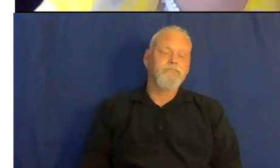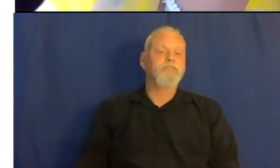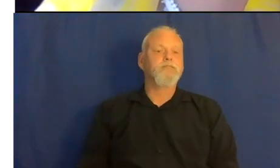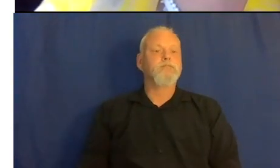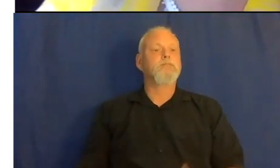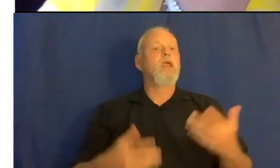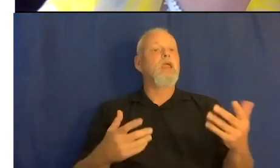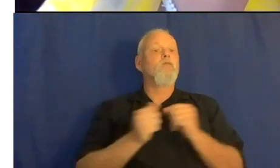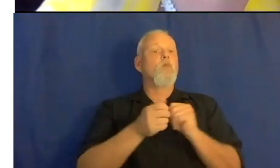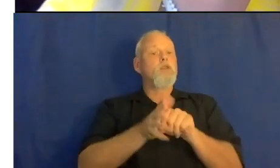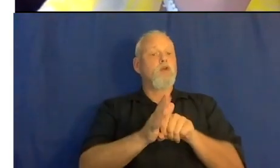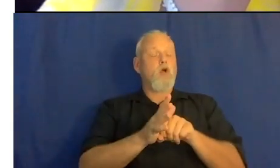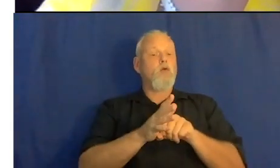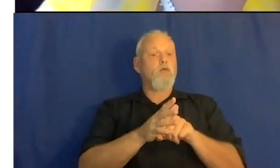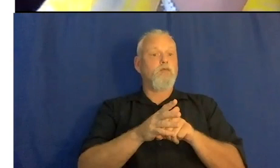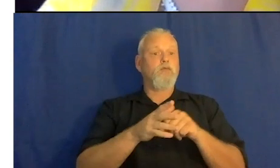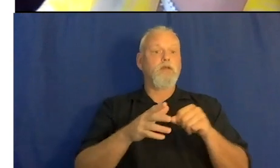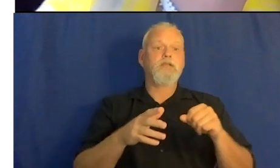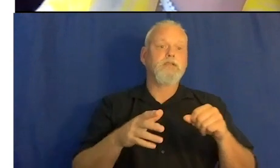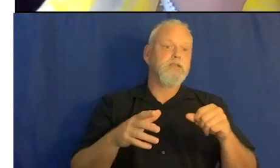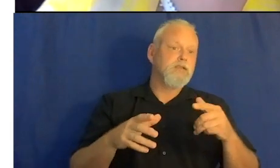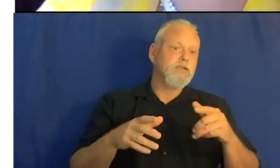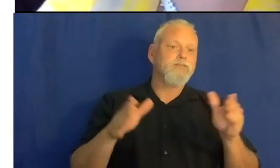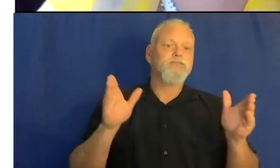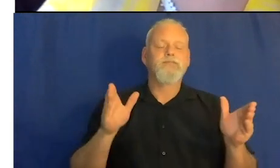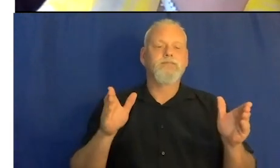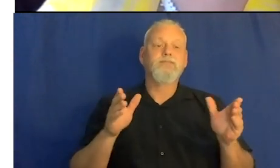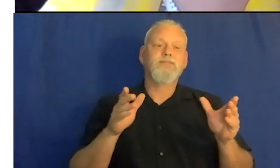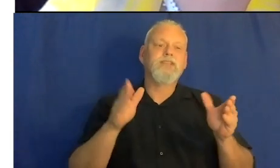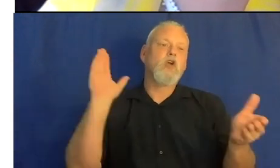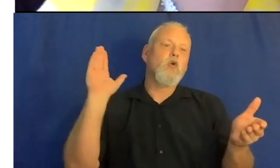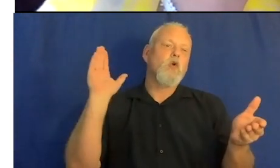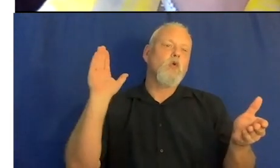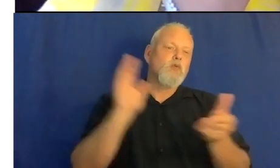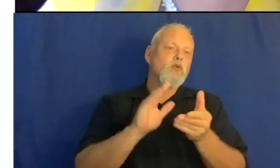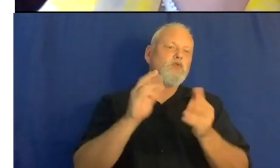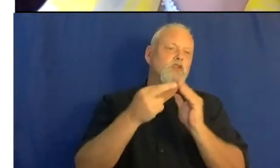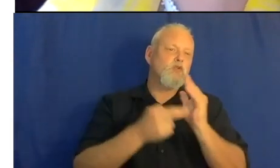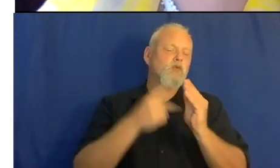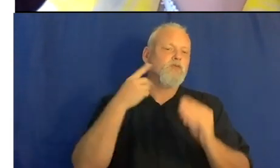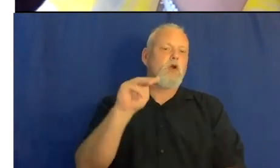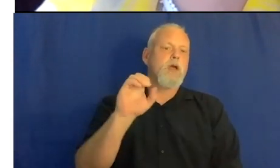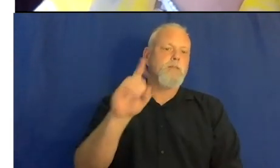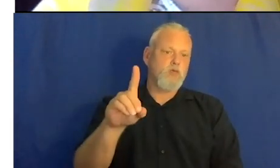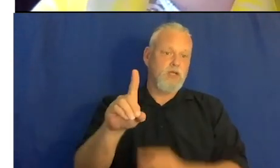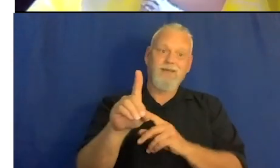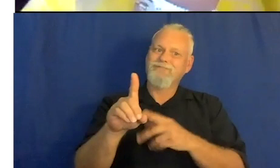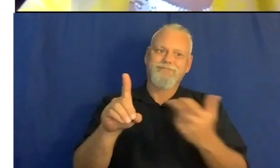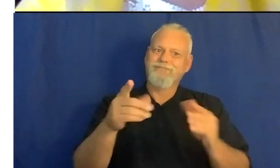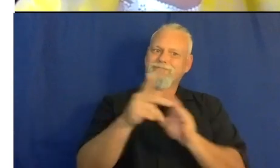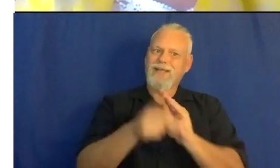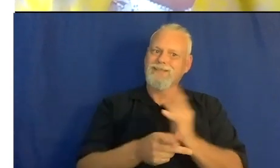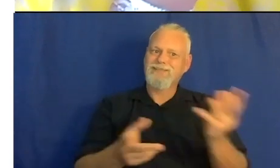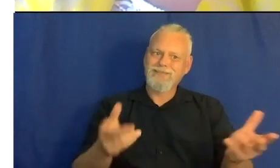even with COVID-induced loosening of MOUD prescribing rules, there are still far too many states that still don't have policies